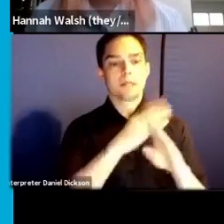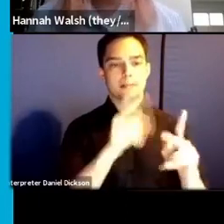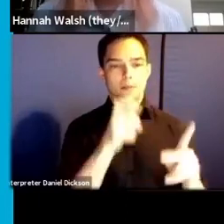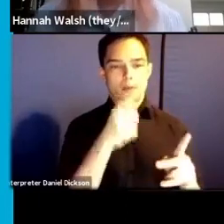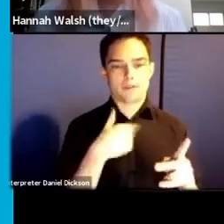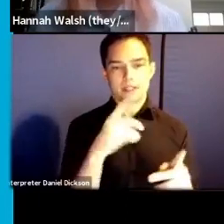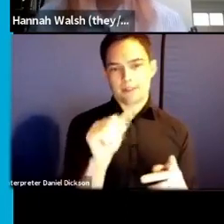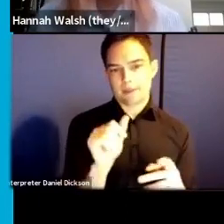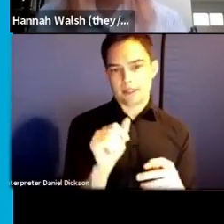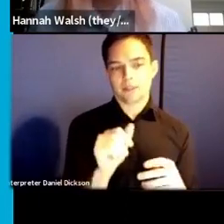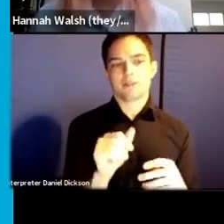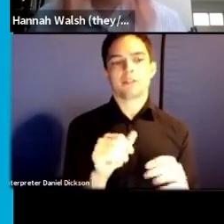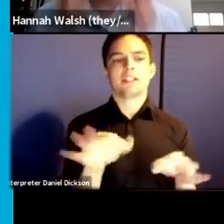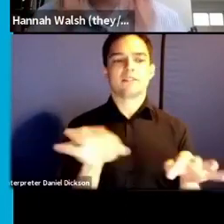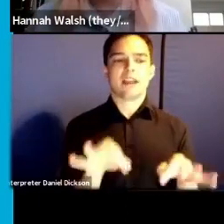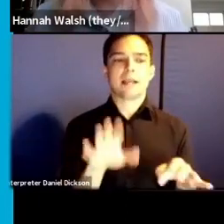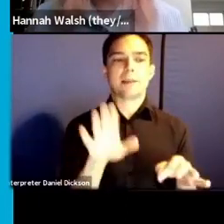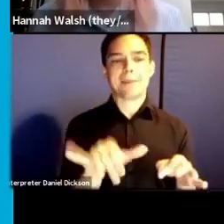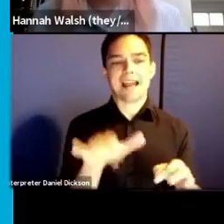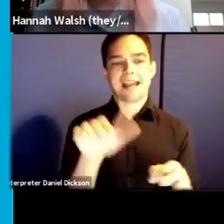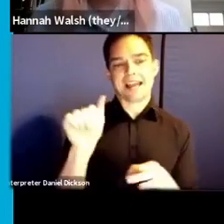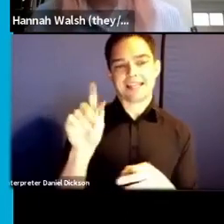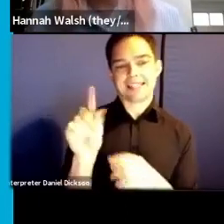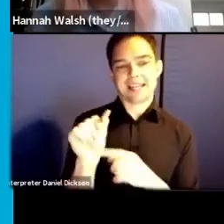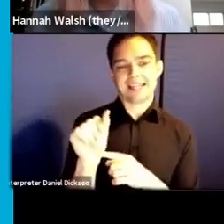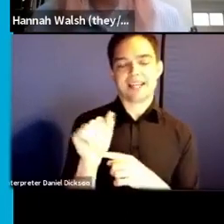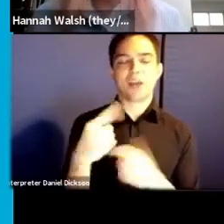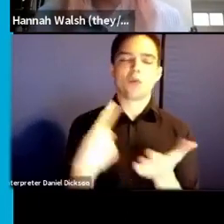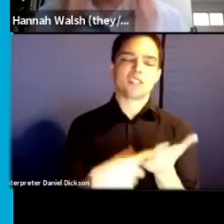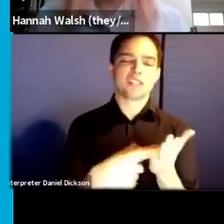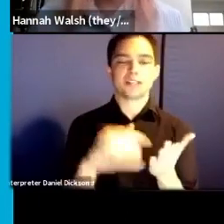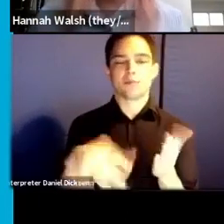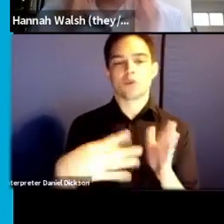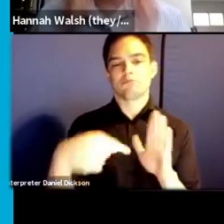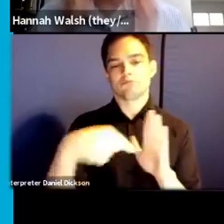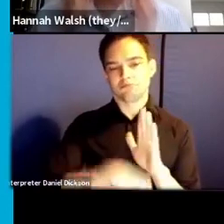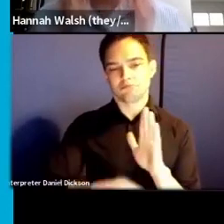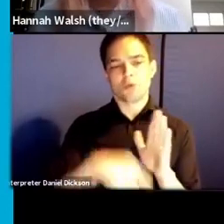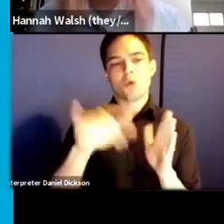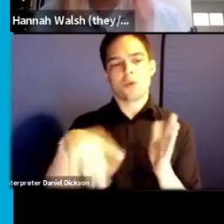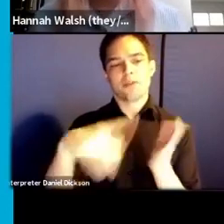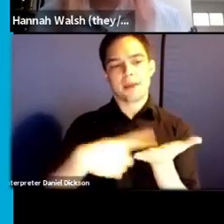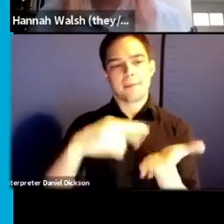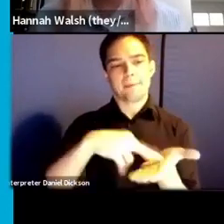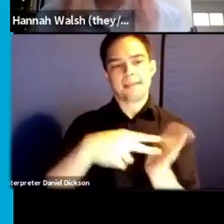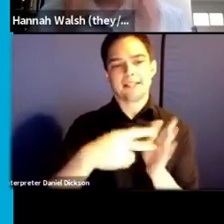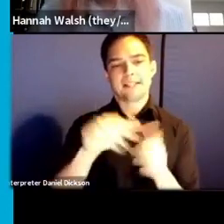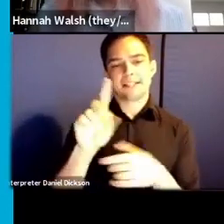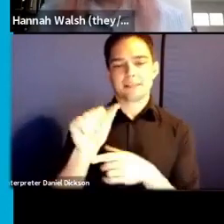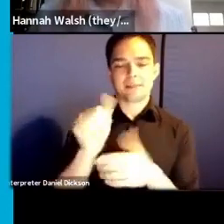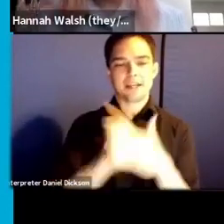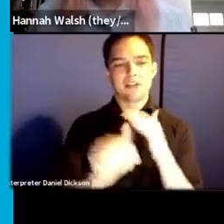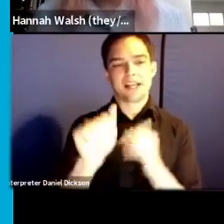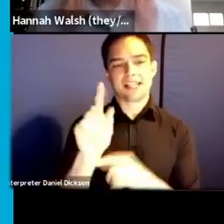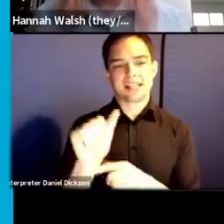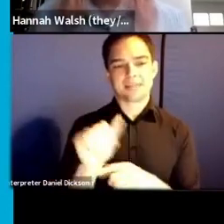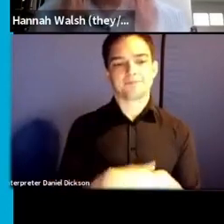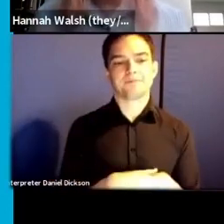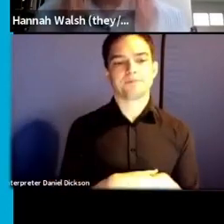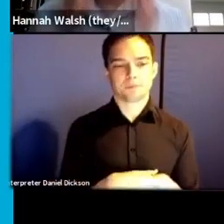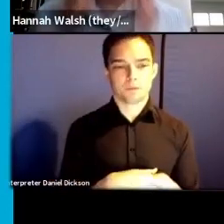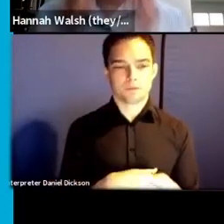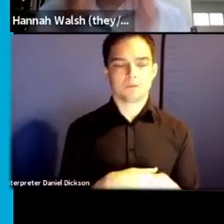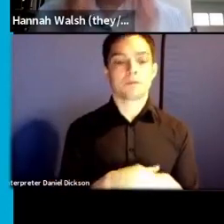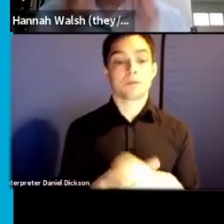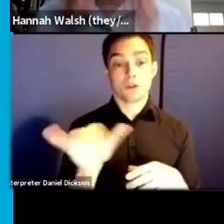disabilities as defined by the ADA. And we're going to get into what that means, what disability actually means under the ADA, and